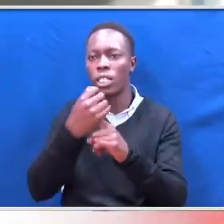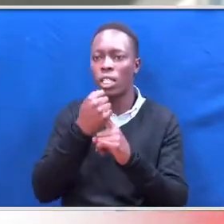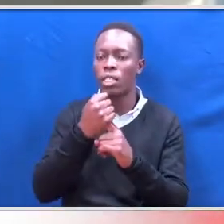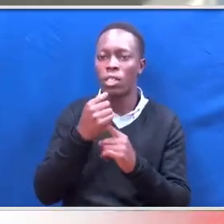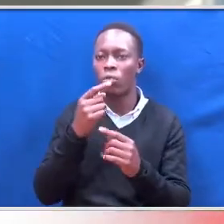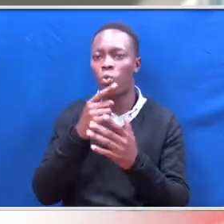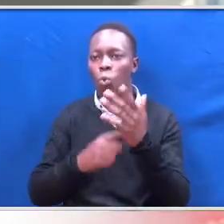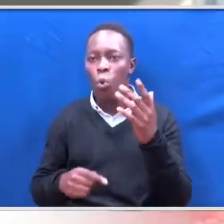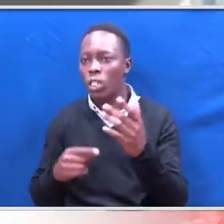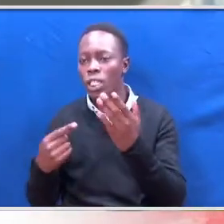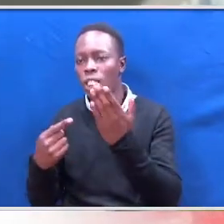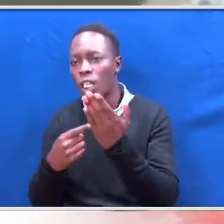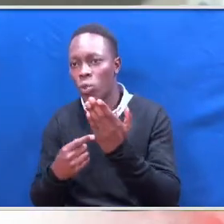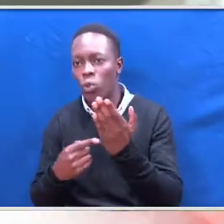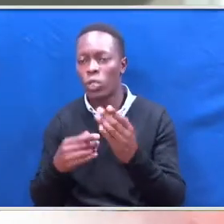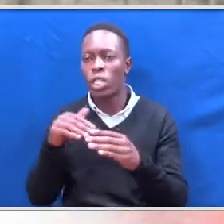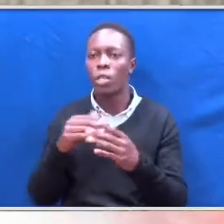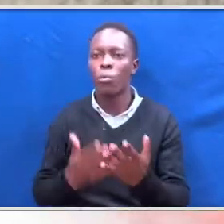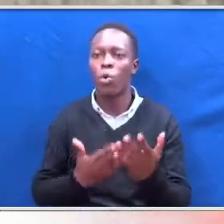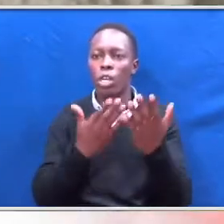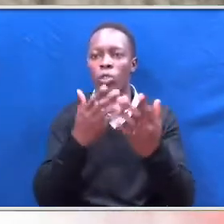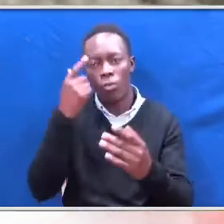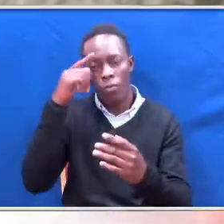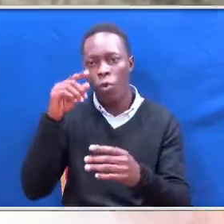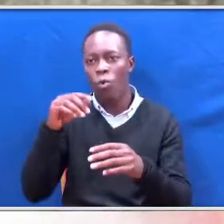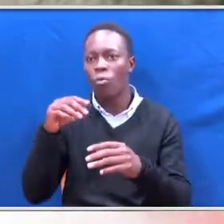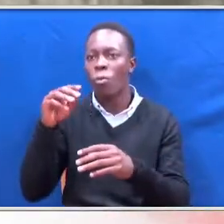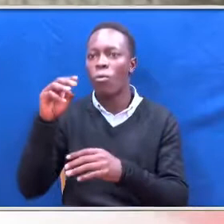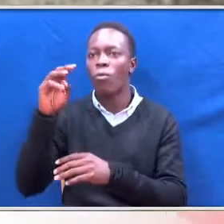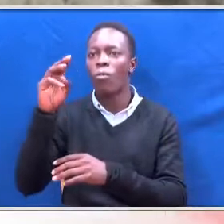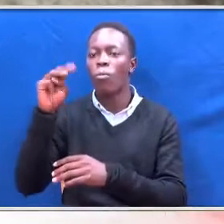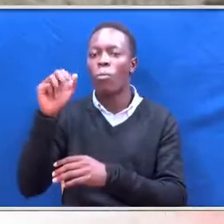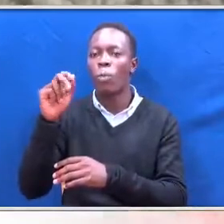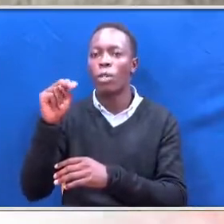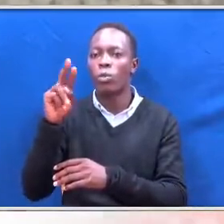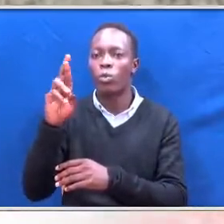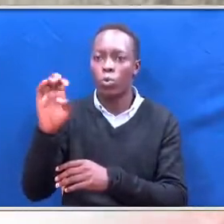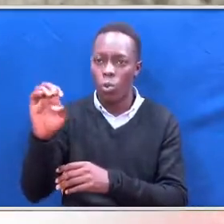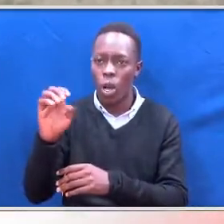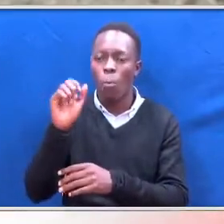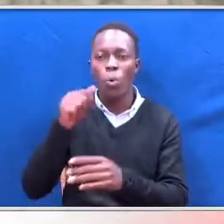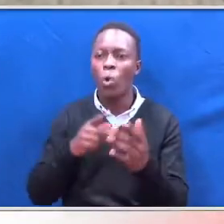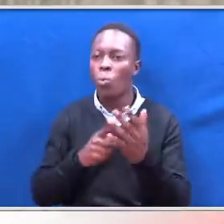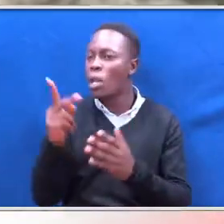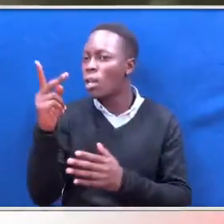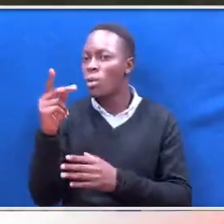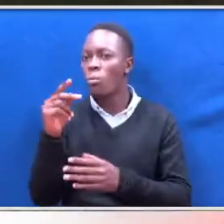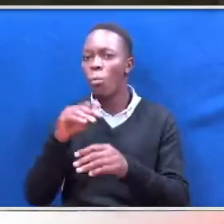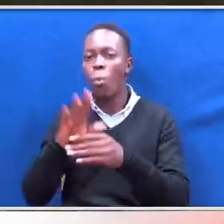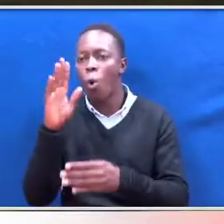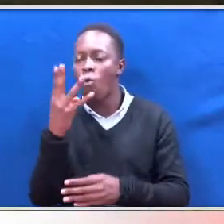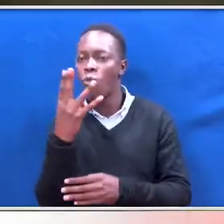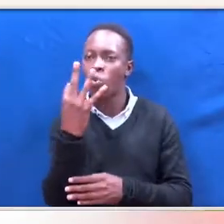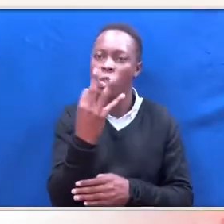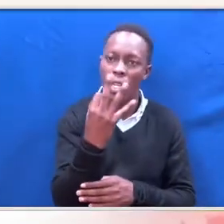incorporating science and technology in the production of tailor-made fertilizers. You can put as much fertilizer as you want. You can buy 3, 4, 5 bags. You'll never get